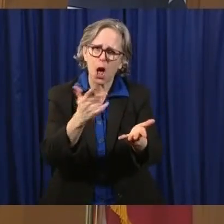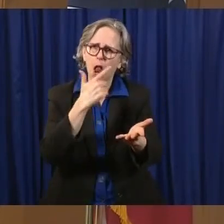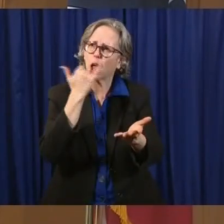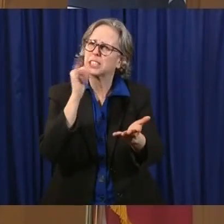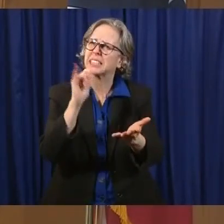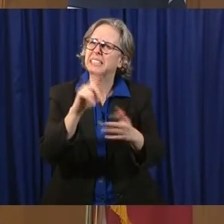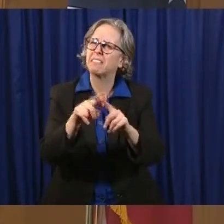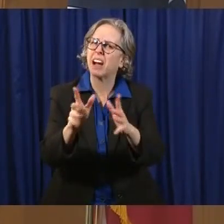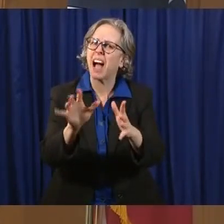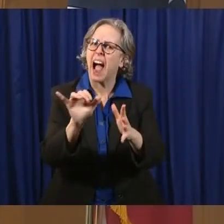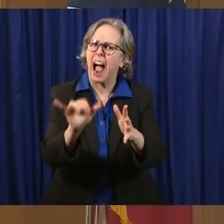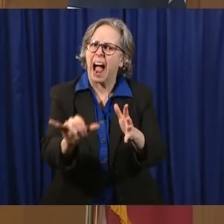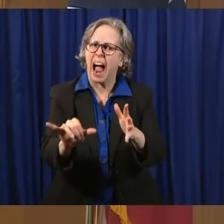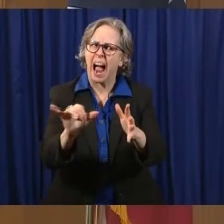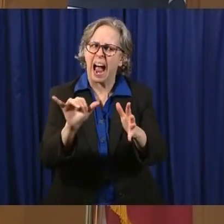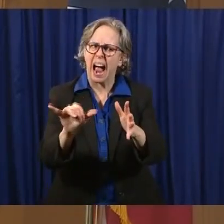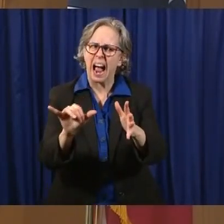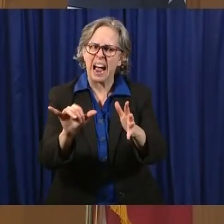a vaccine,